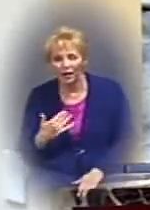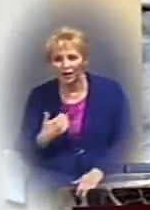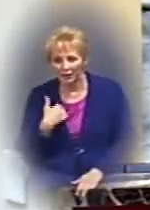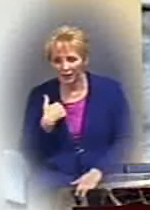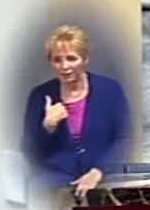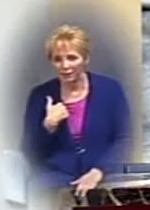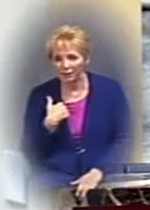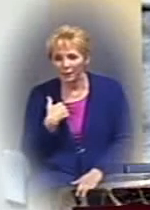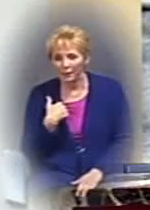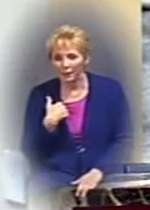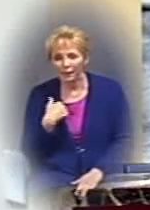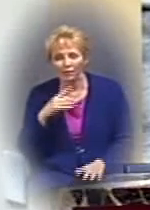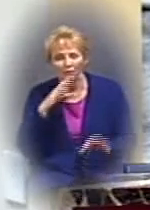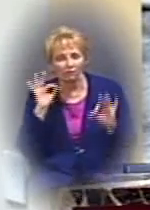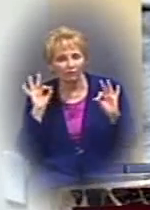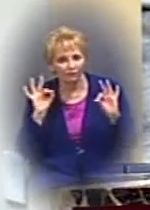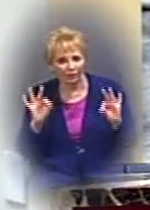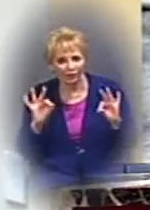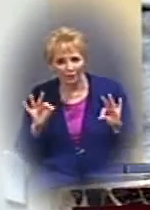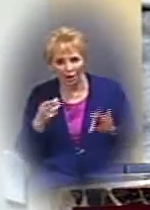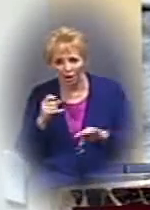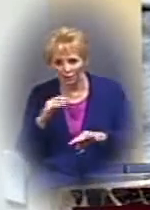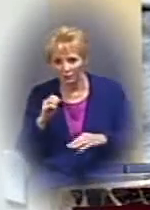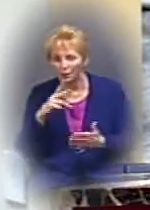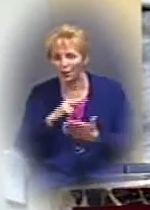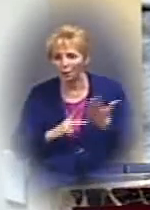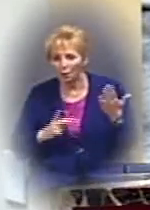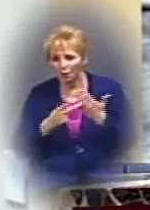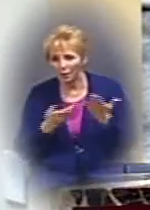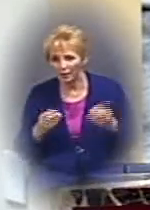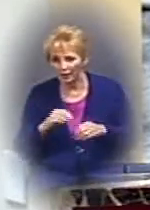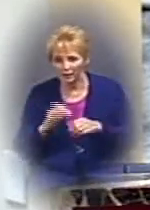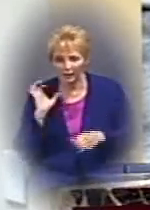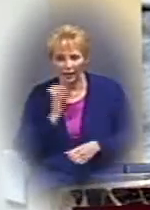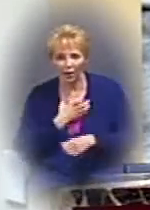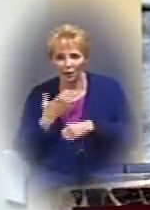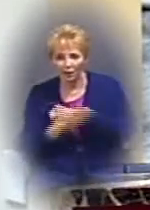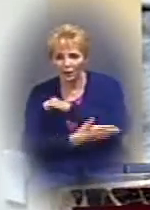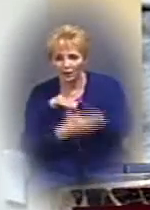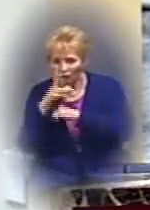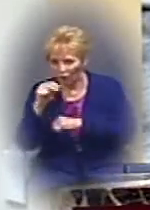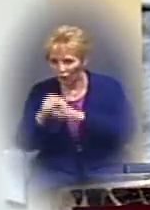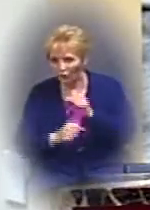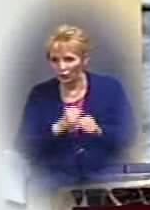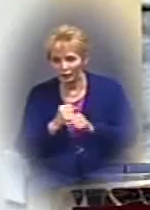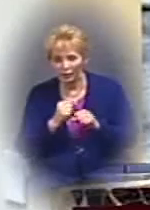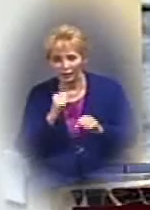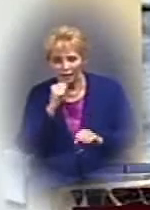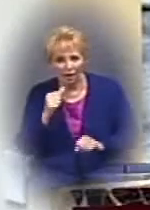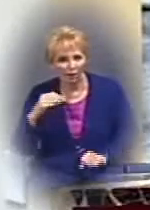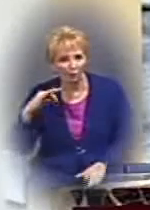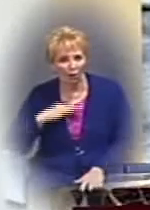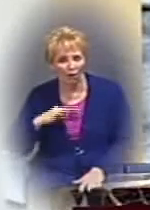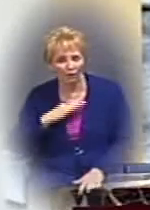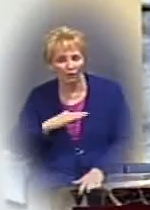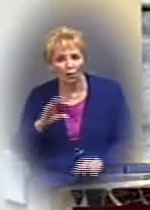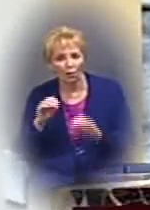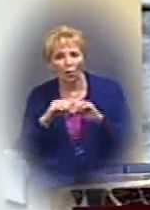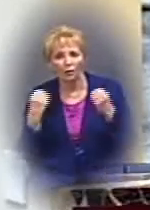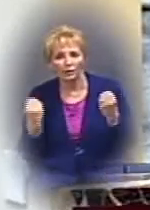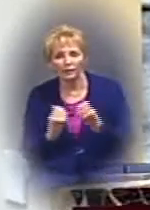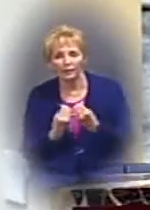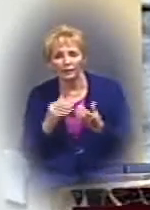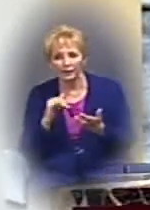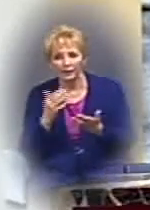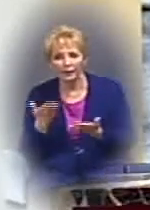a fabulous hospice program here in our county for 30 years, a nonprofit organization that